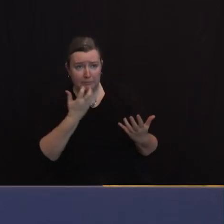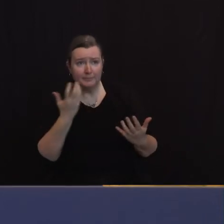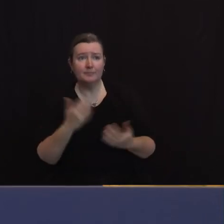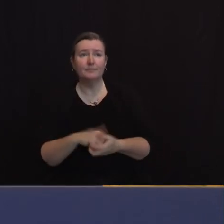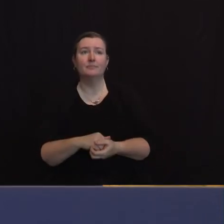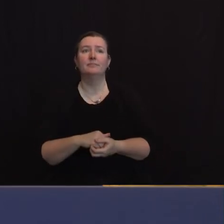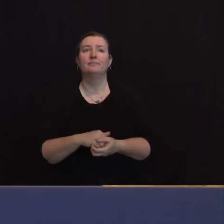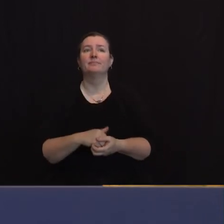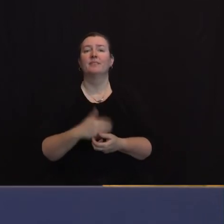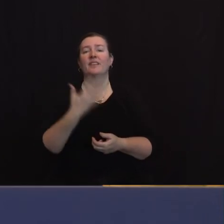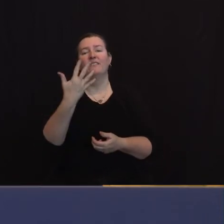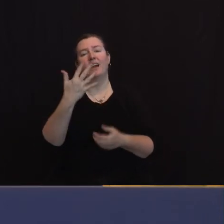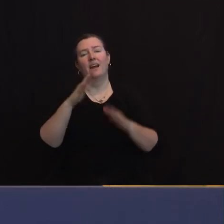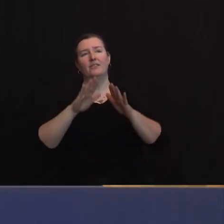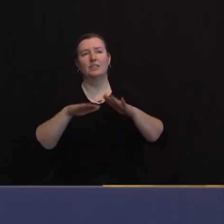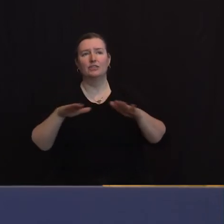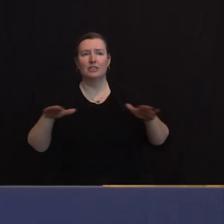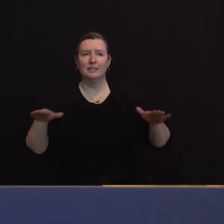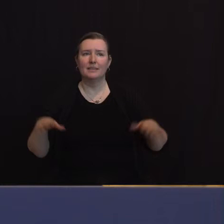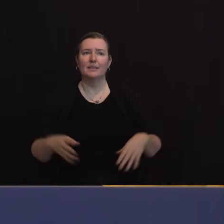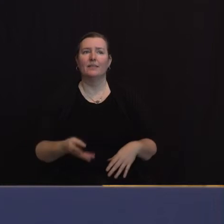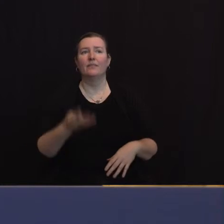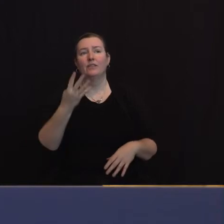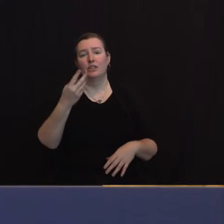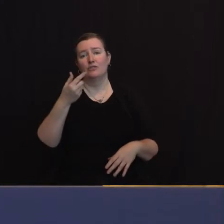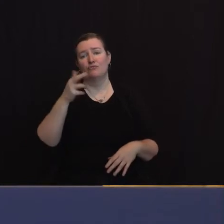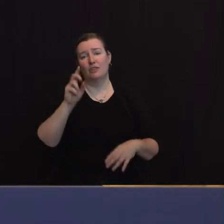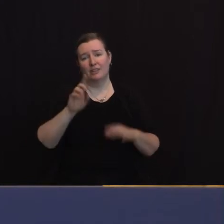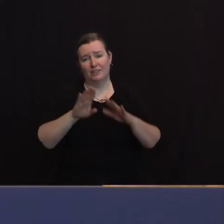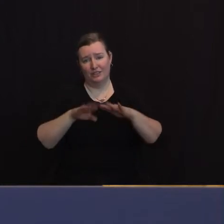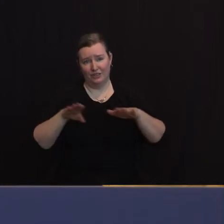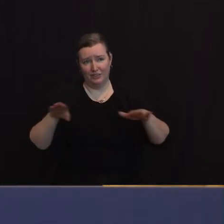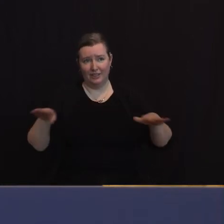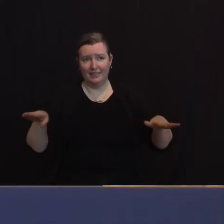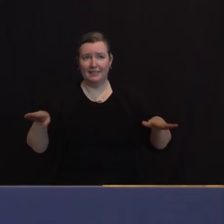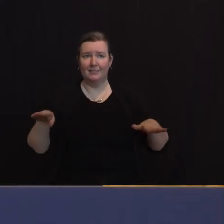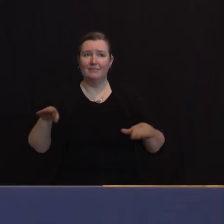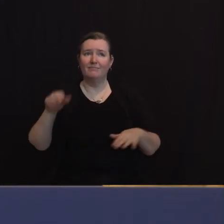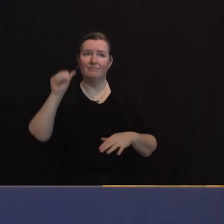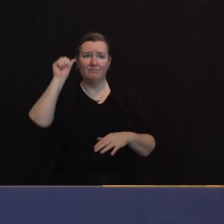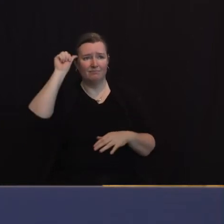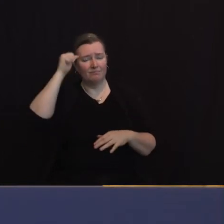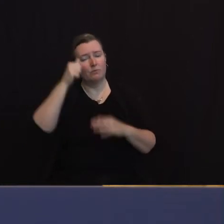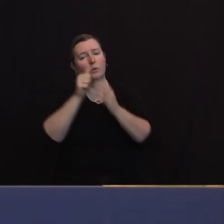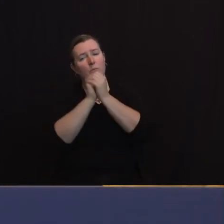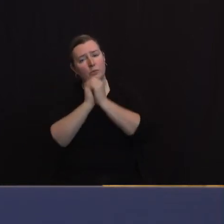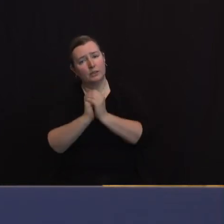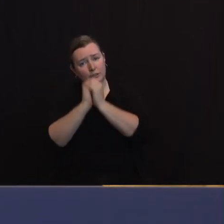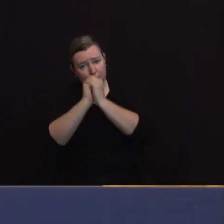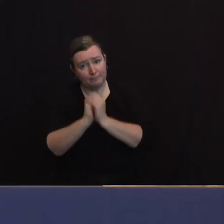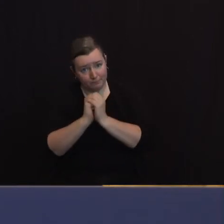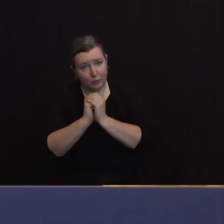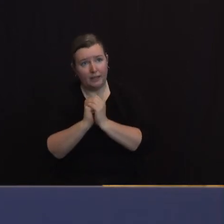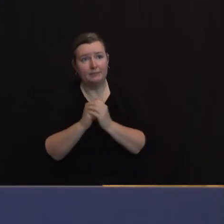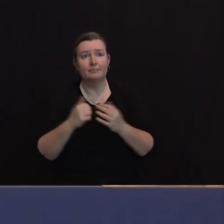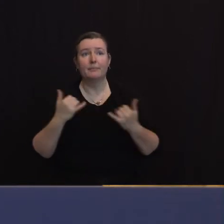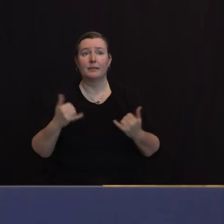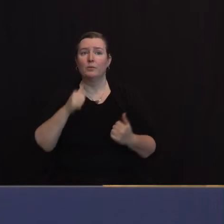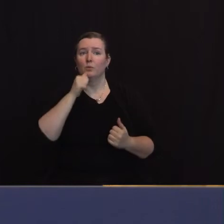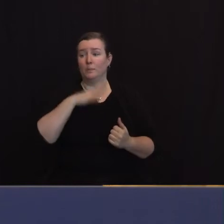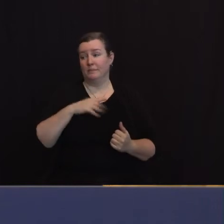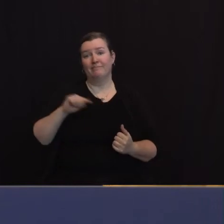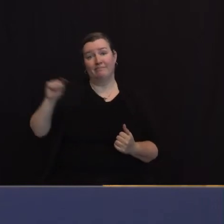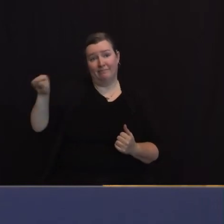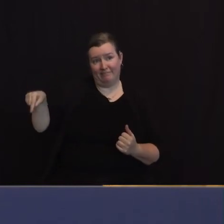grandkids. Please keep them in your prayers. Joining me today is the woman to my right who needs no introduction,